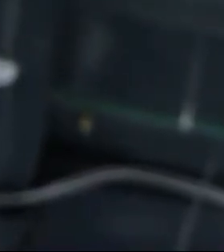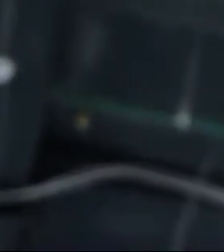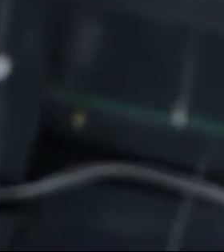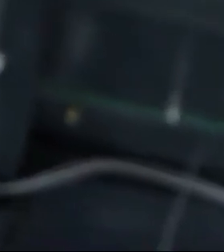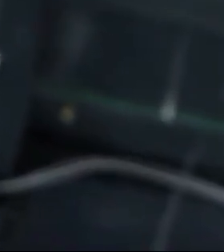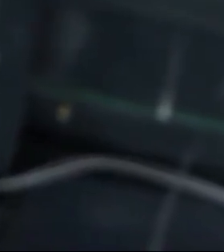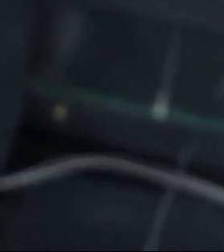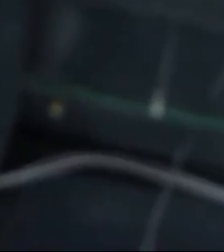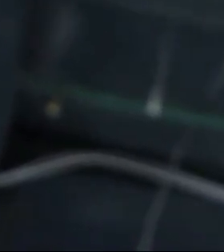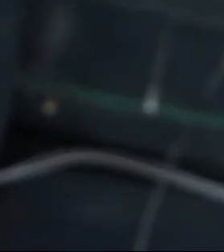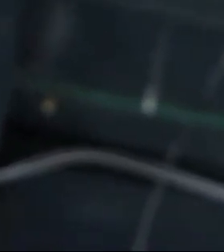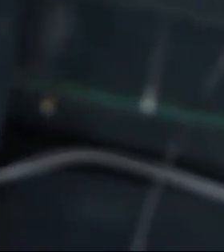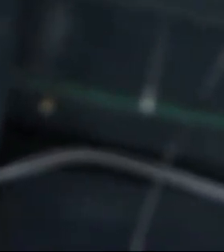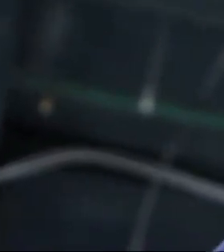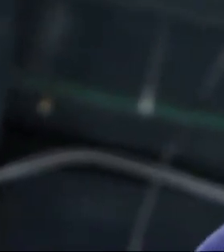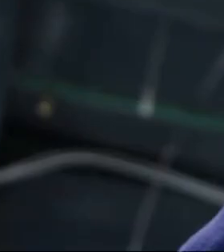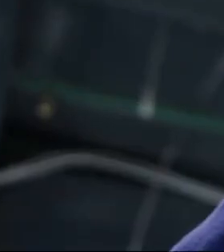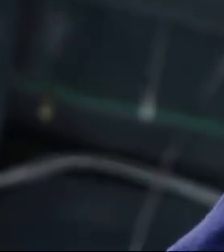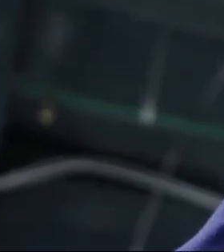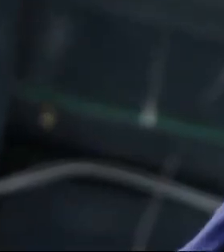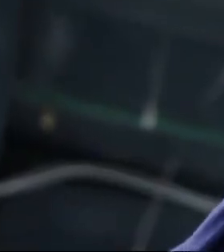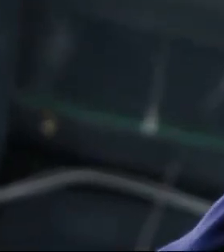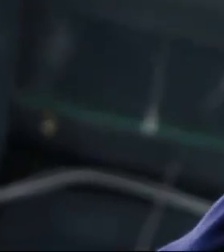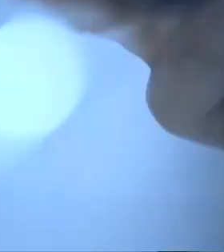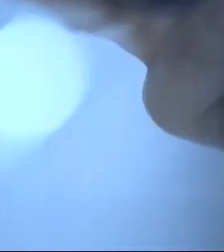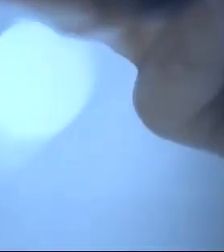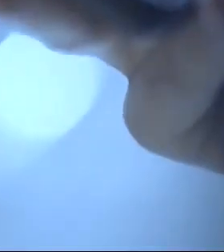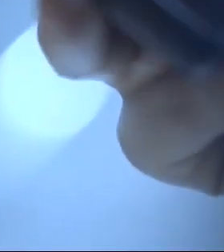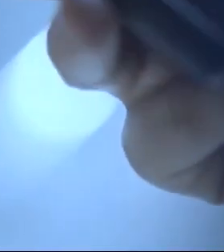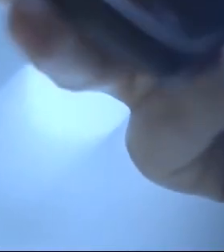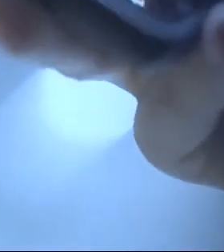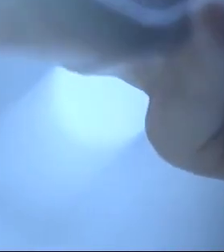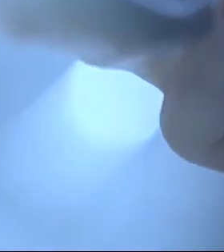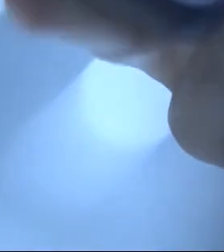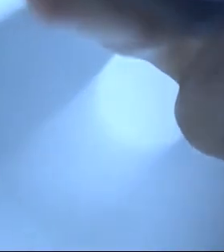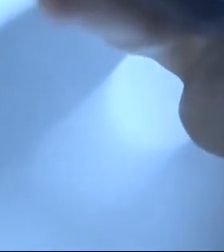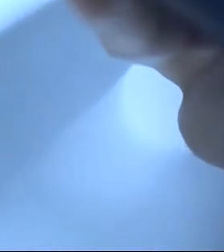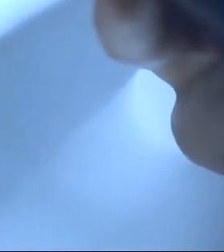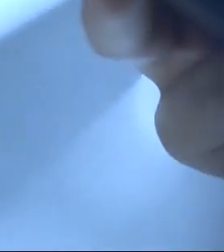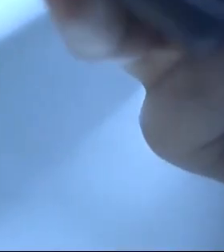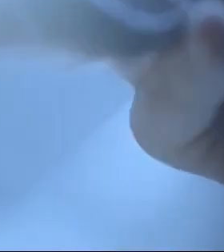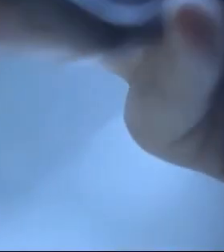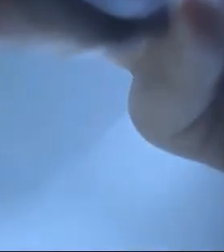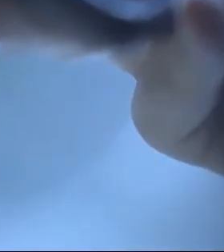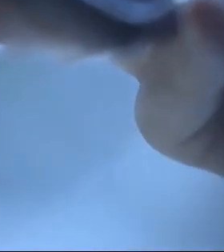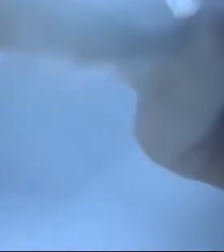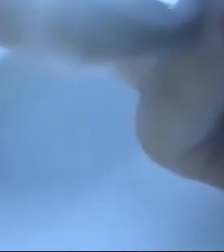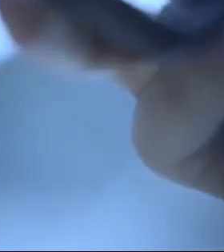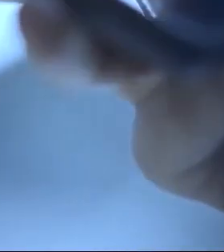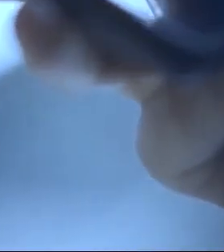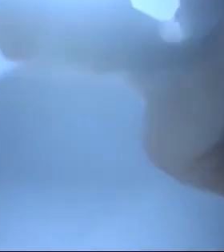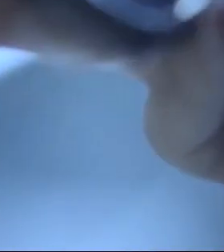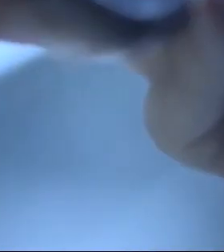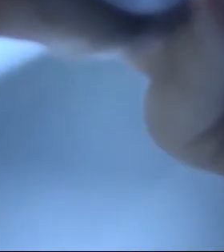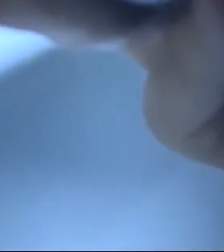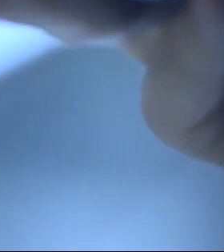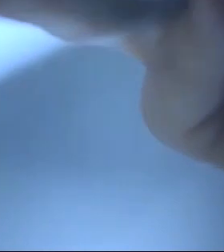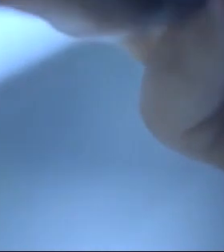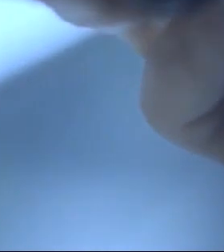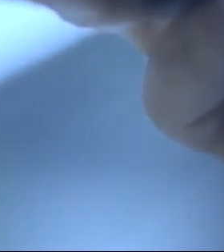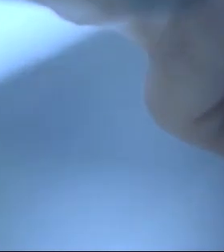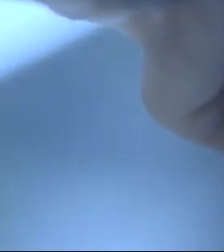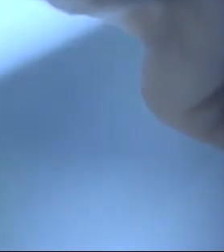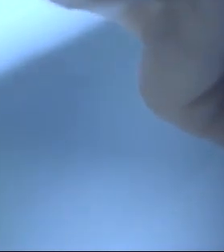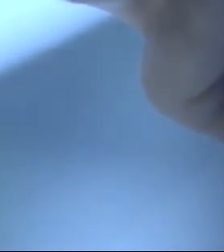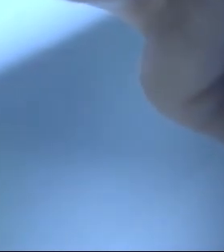loss relapse within 5 years. Get your questions sent in to us this morning on YouTube, Facebook, and also on the Medical News Network. You can